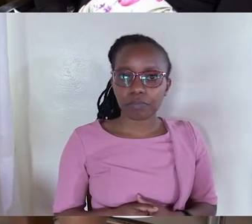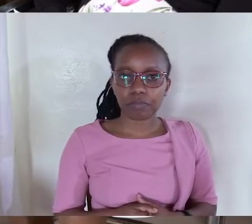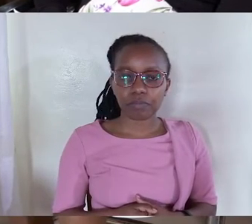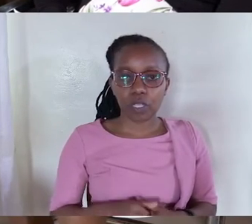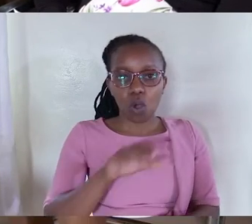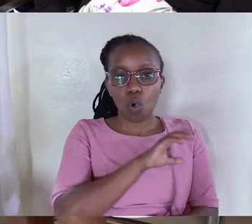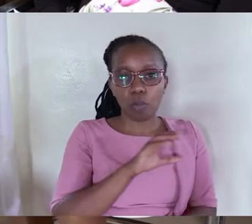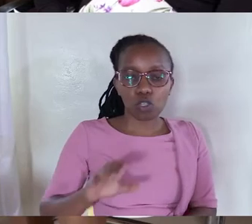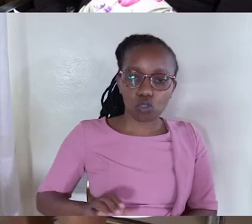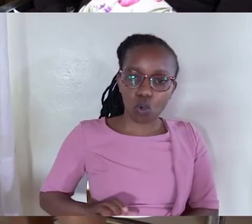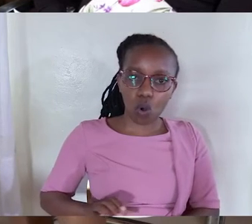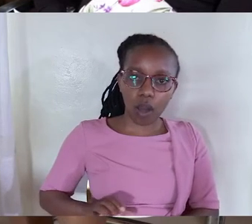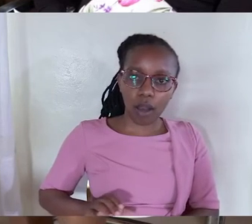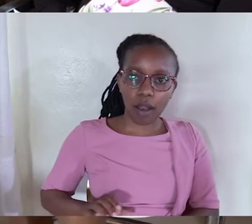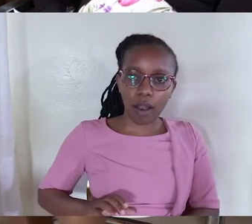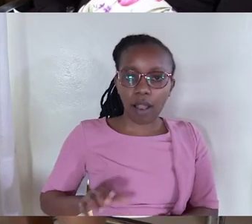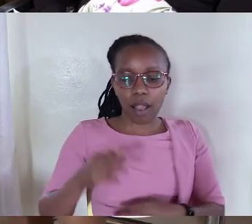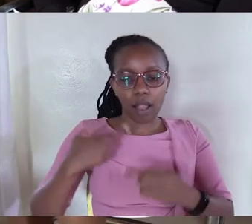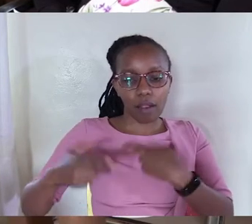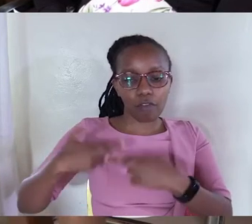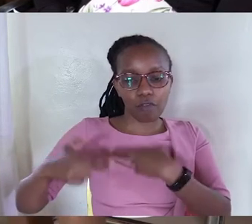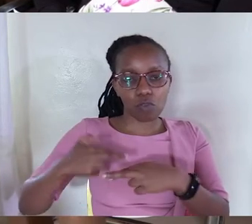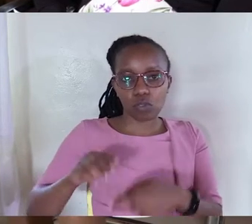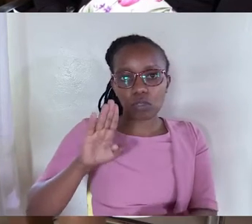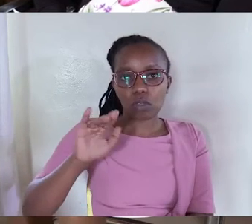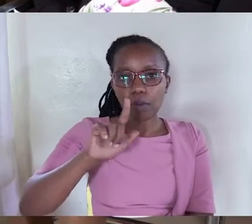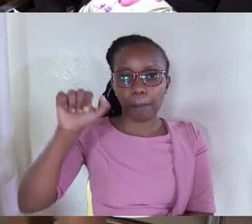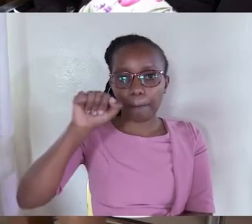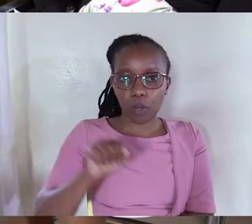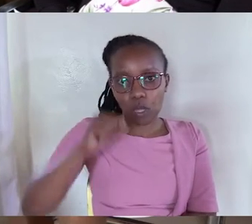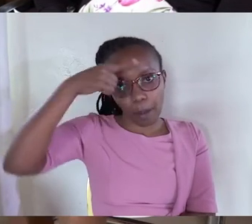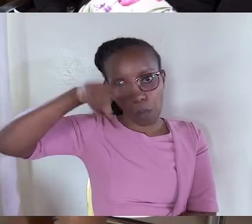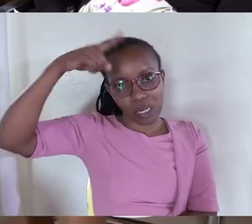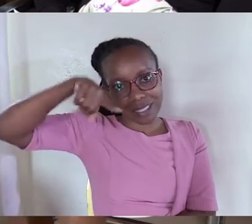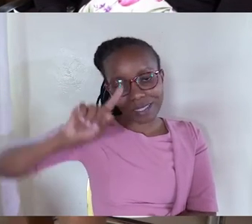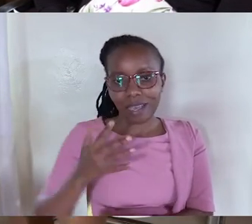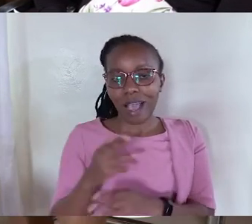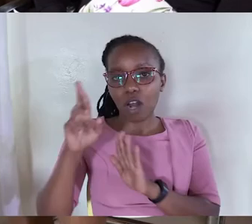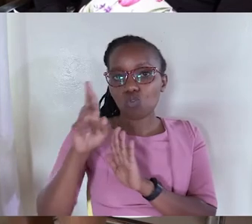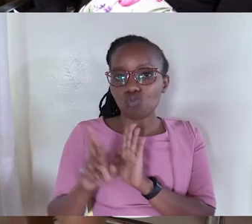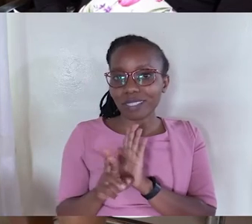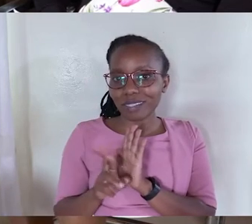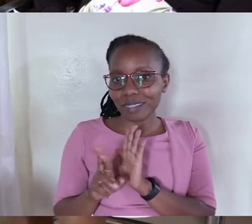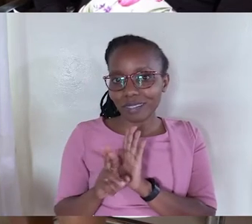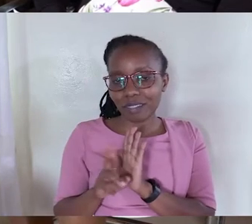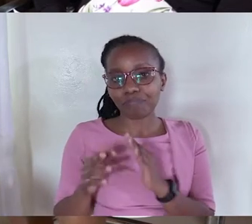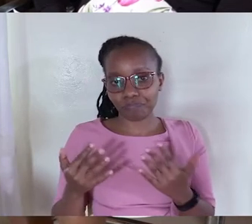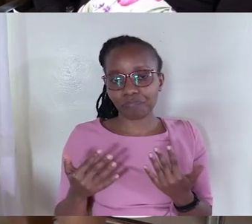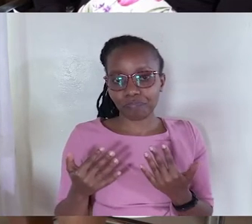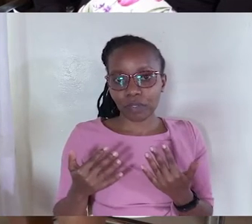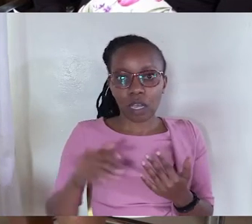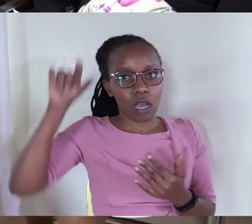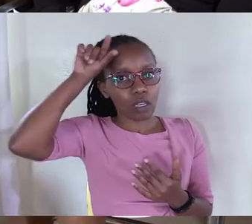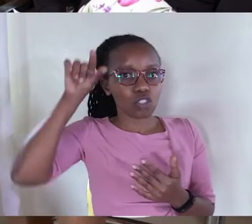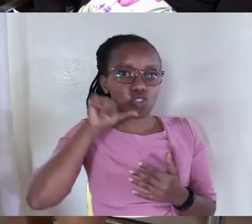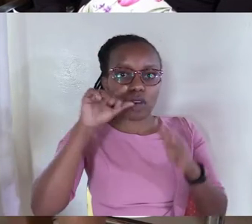The commission also reviews bills, policies and regulations to ensure the principles of